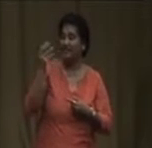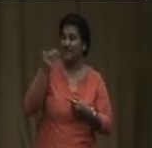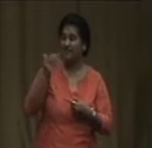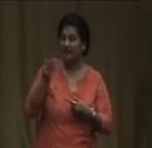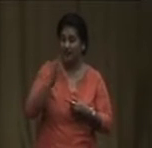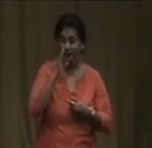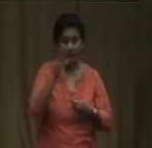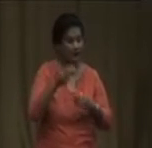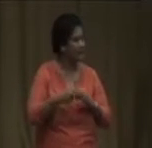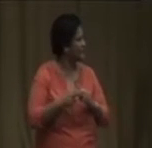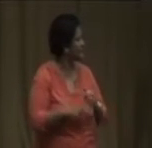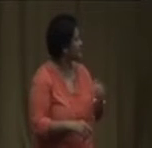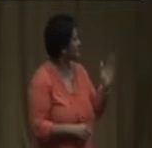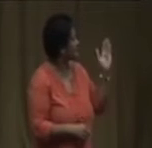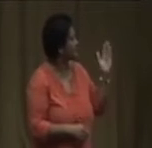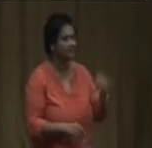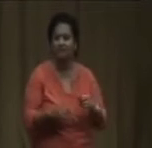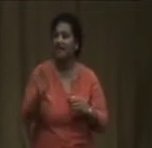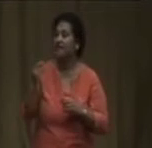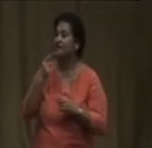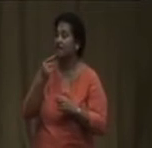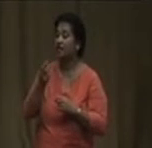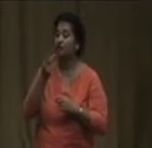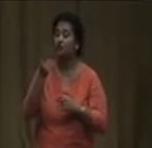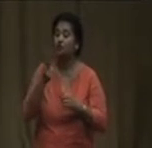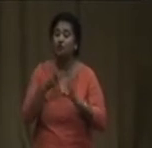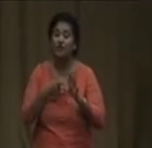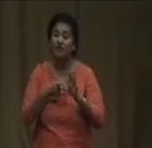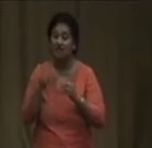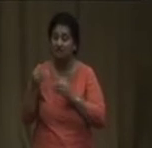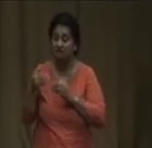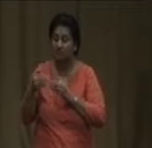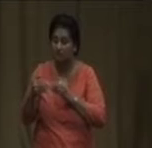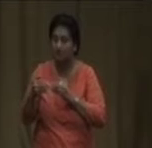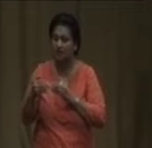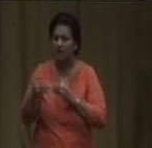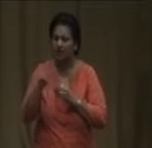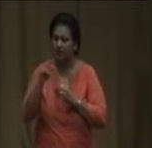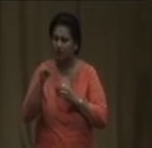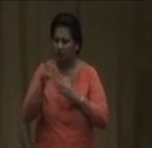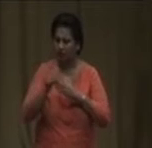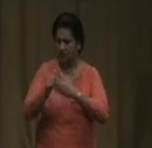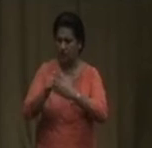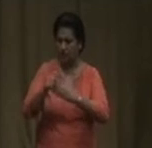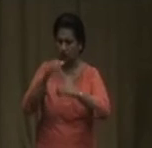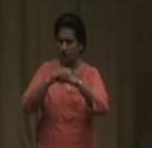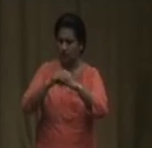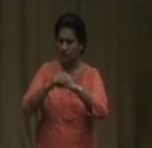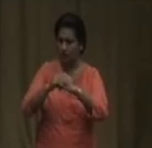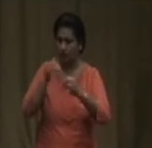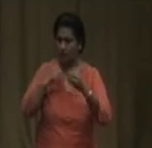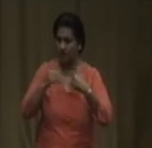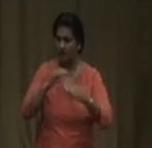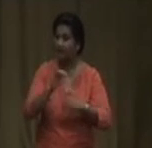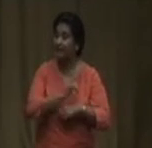breaking that within 2 years' time, Athabasca University, a leading open distance learning provider in Canada, will